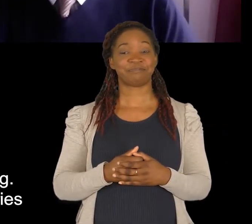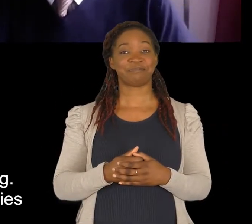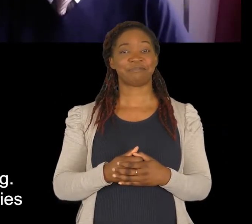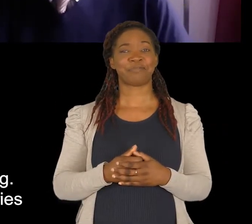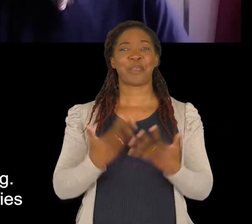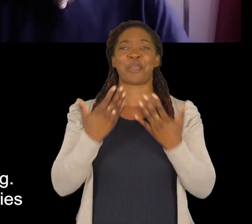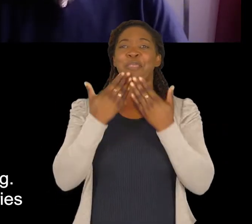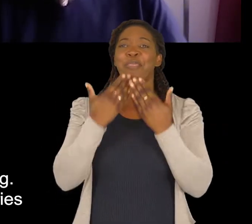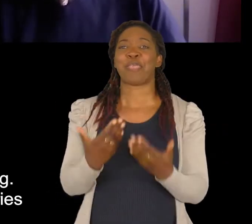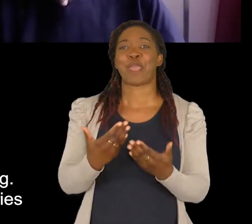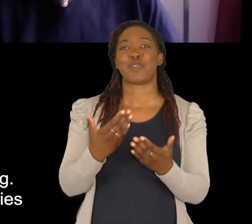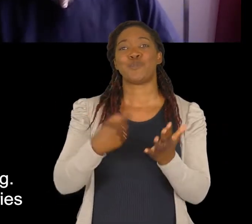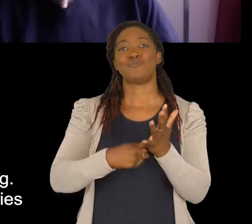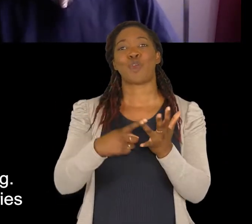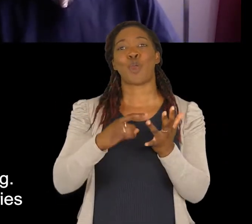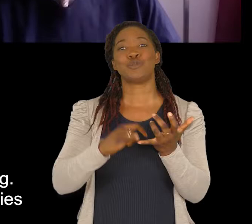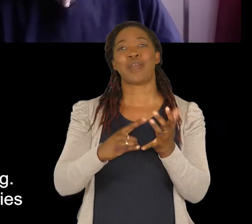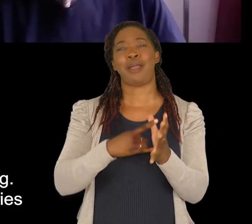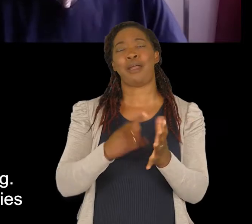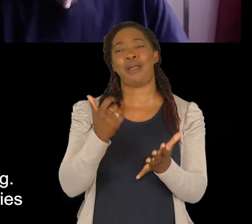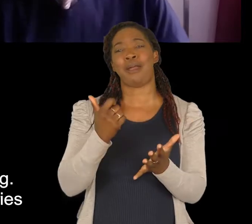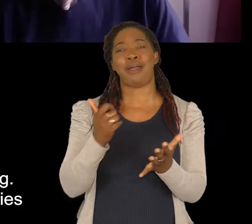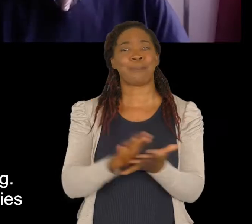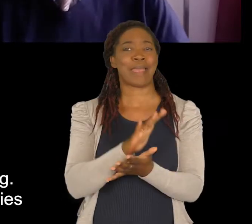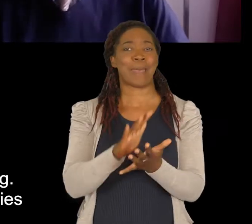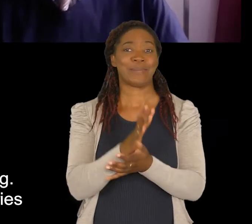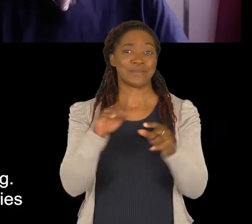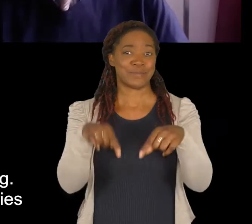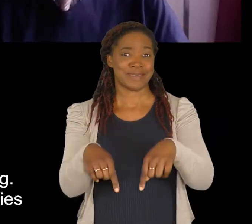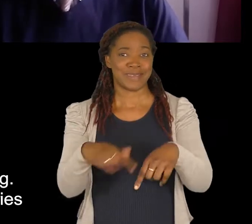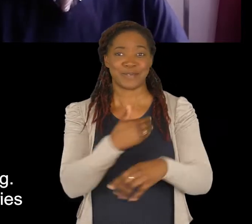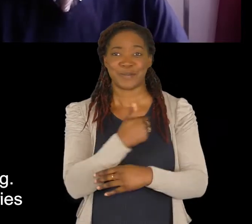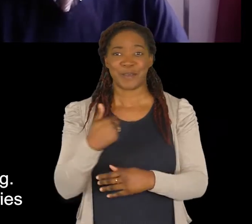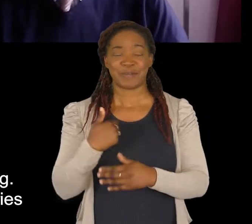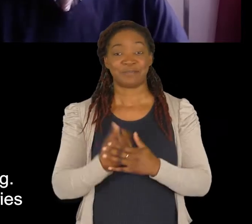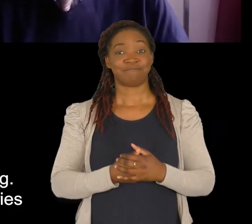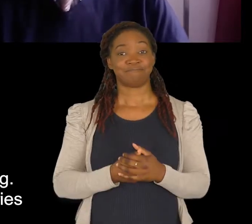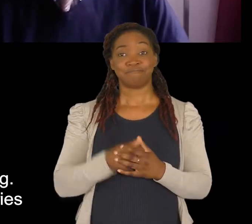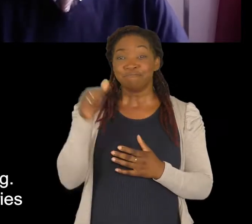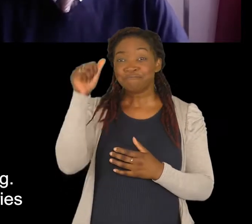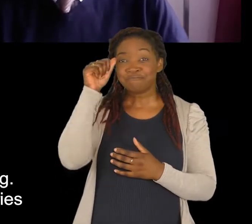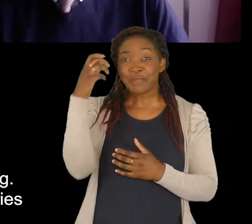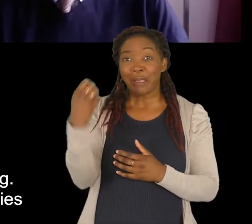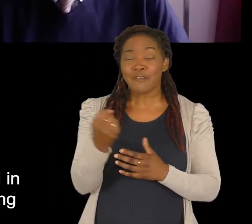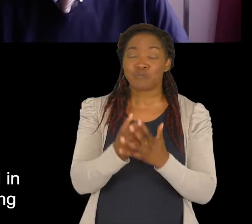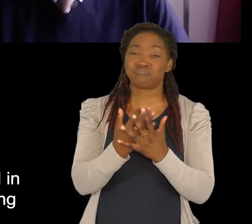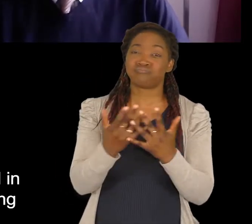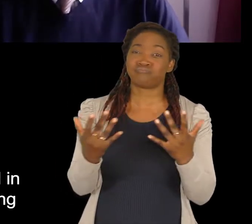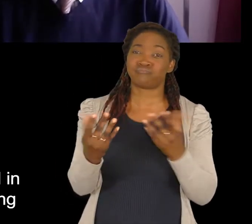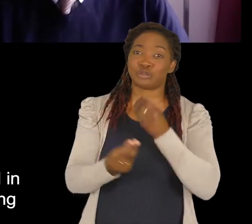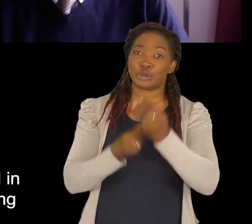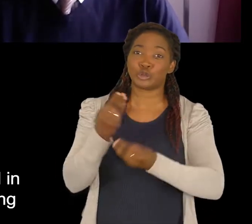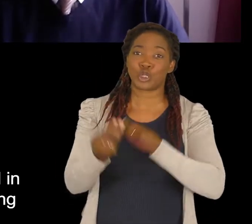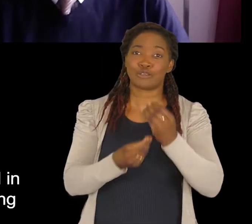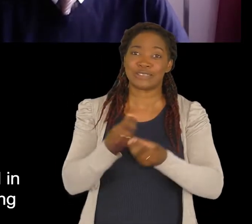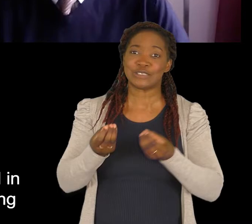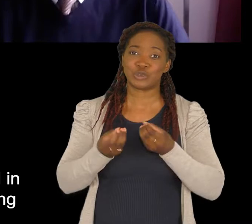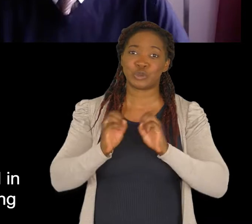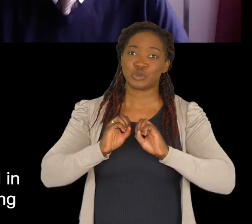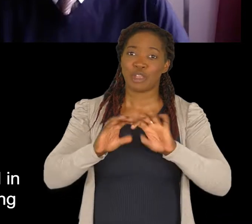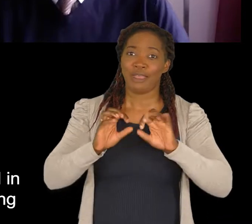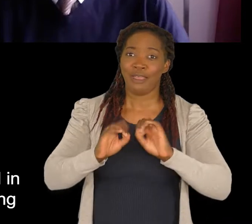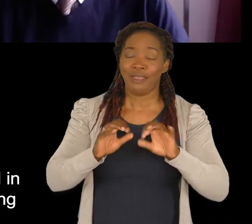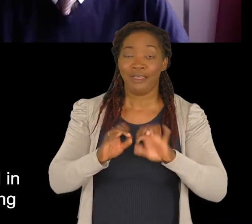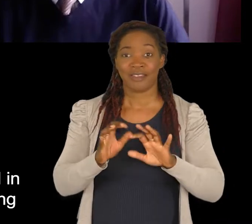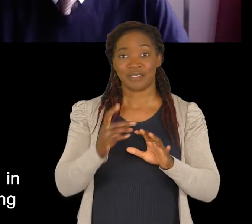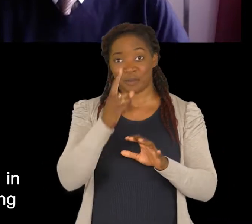Rose. I'm delighted to be here this morning. Fantastic. Now, I know that you have many stories to share and tell